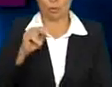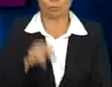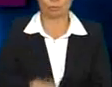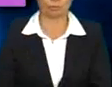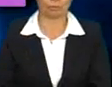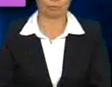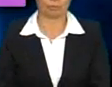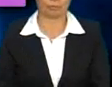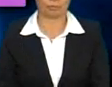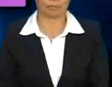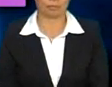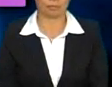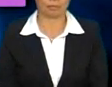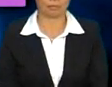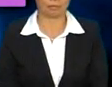No.